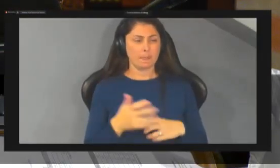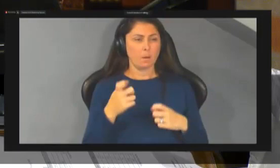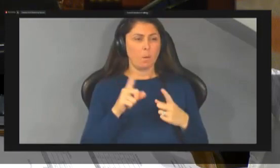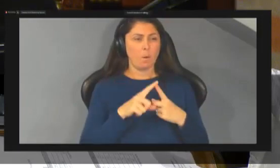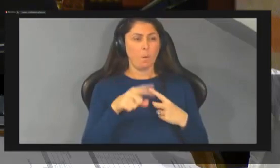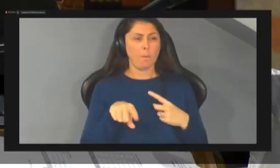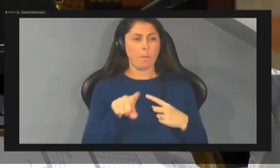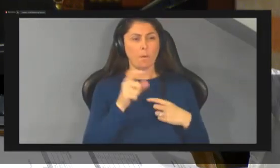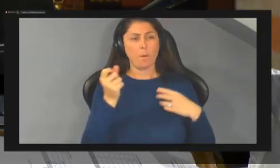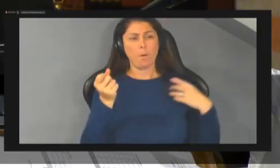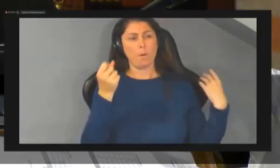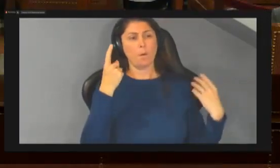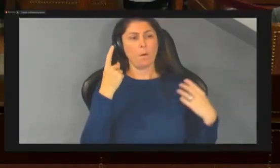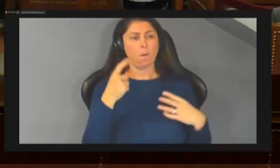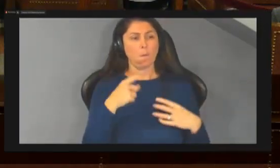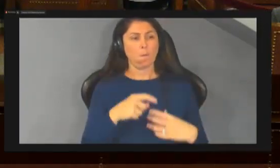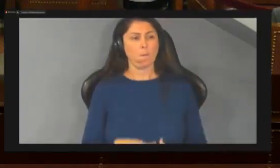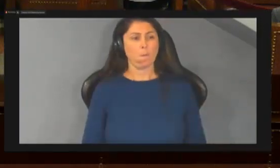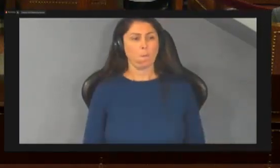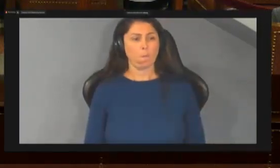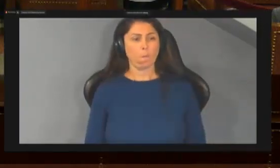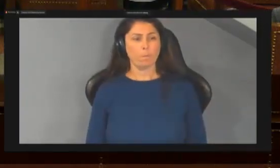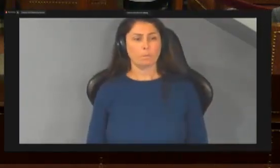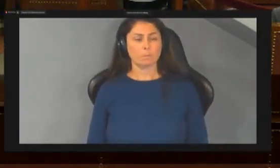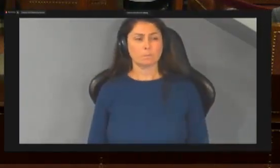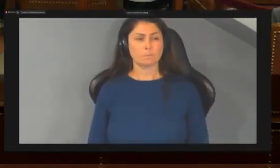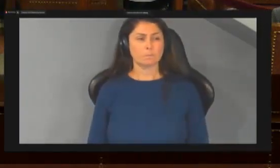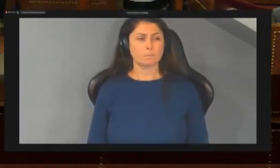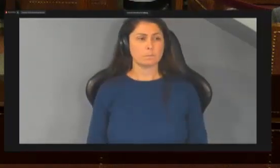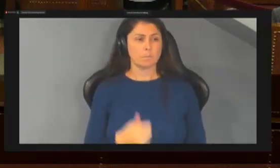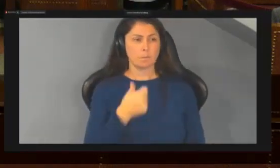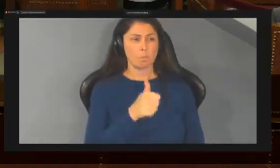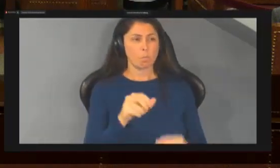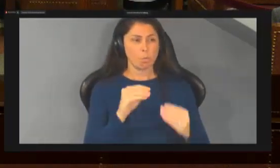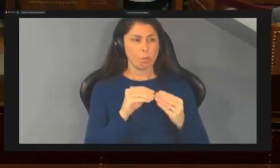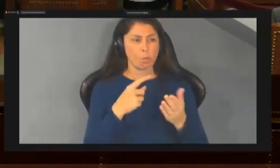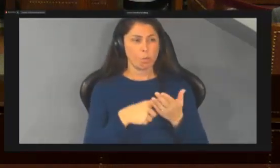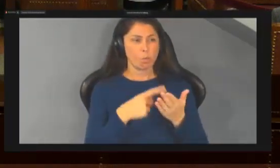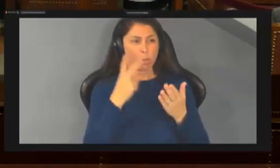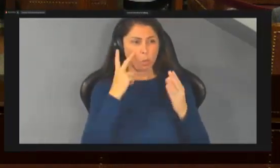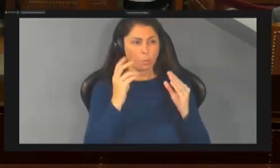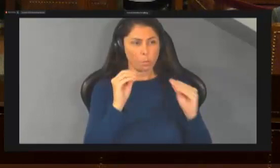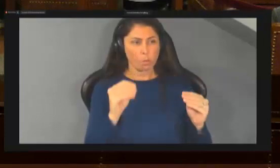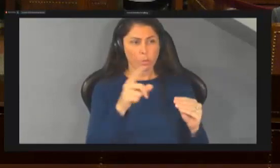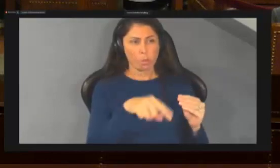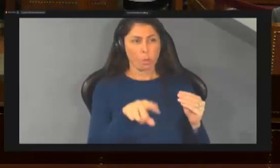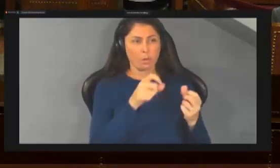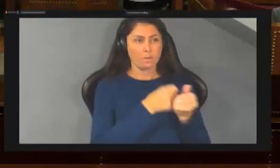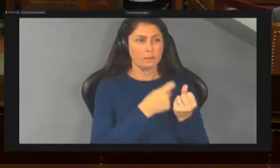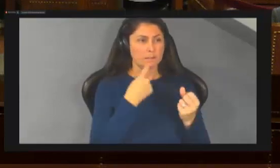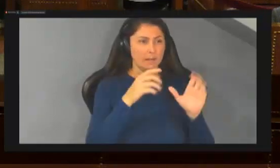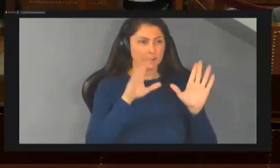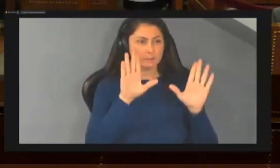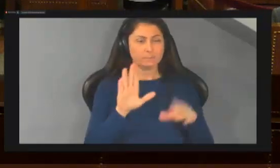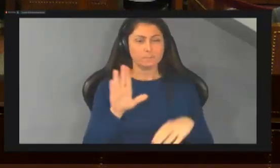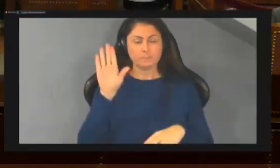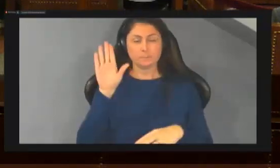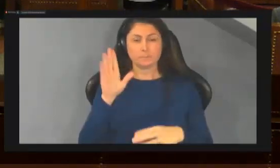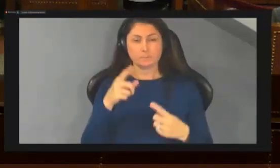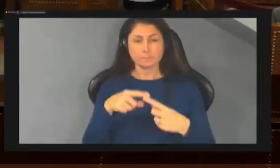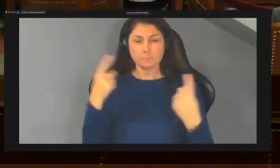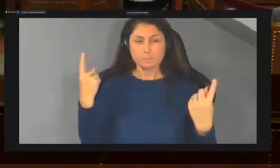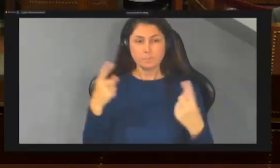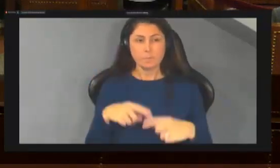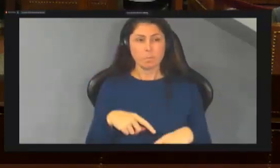understand it's the cost of any further discussion. Seeing none, all those in favor say aye. Aye. Any opposed? Abstain.